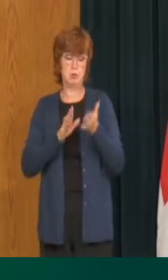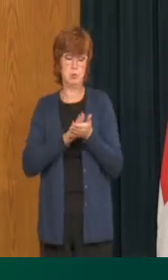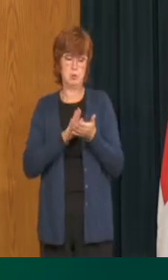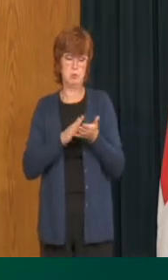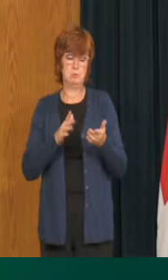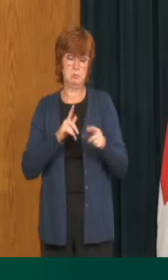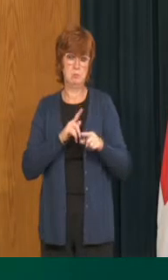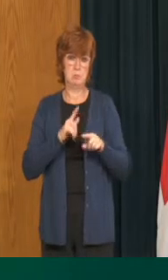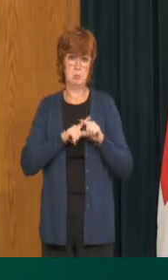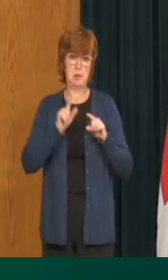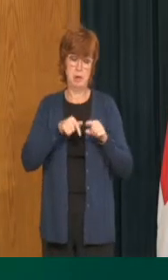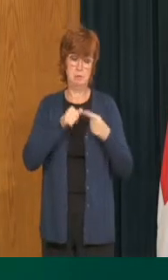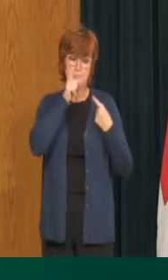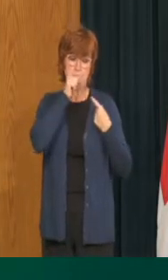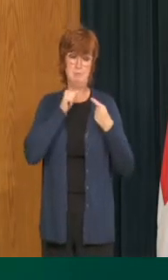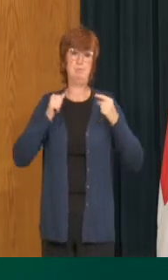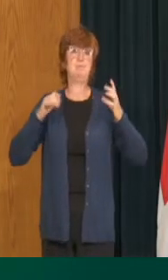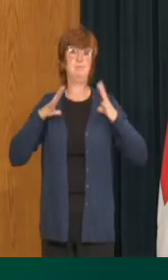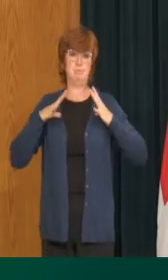And then